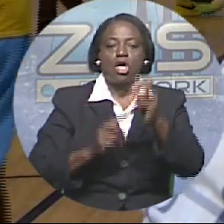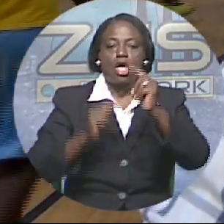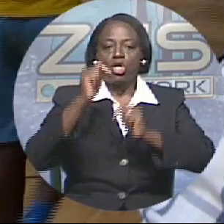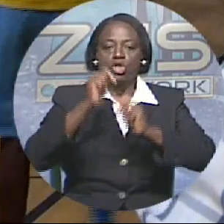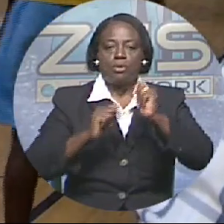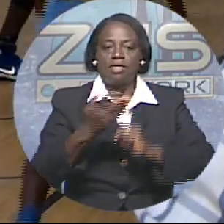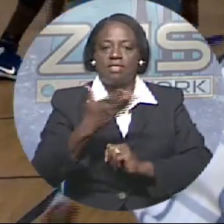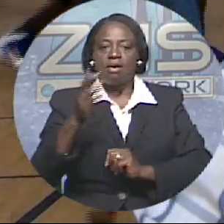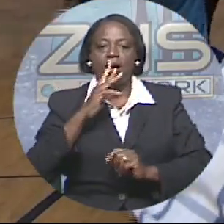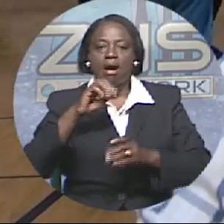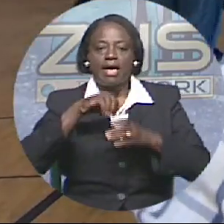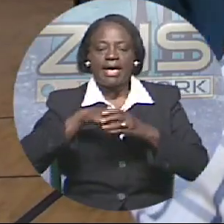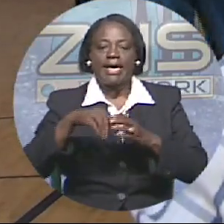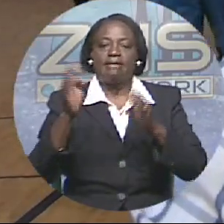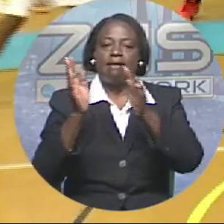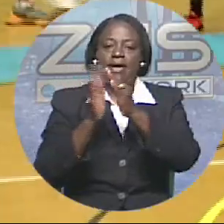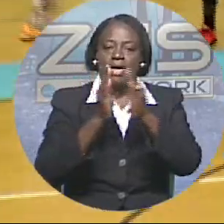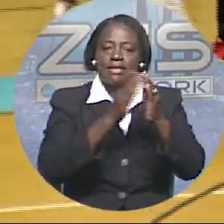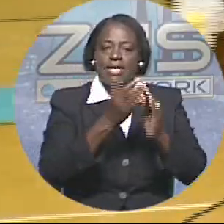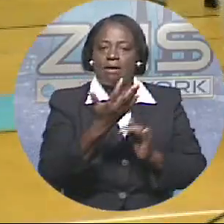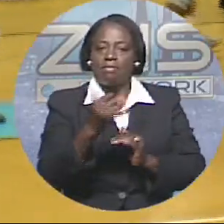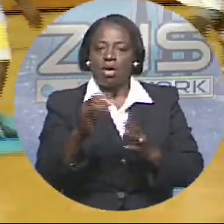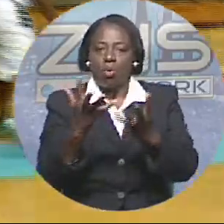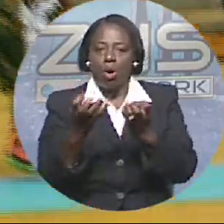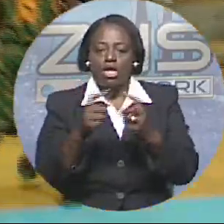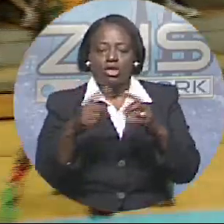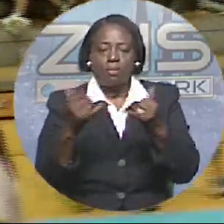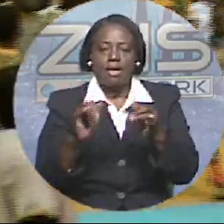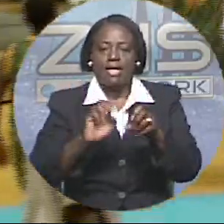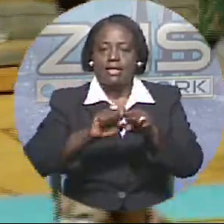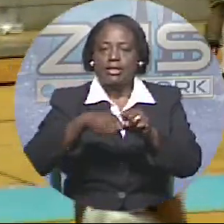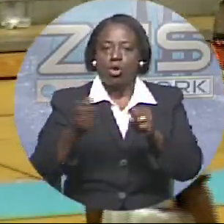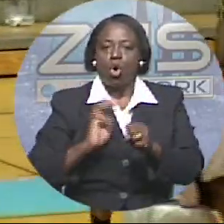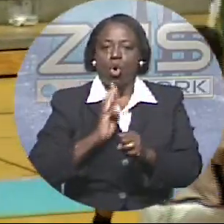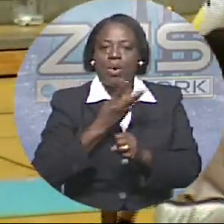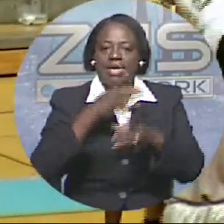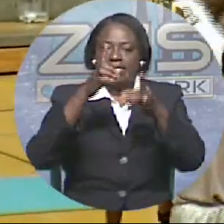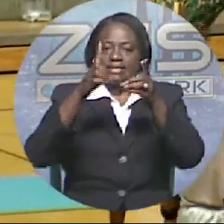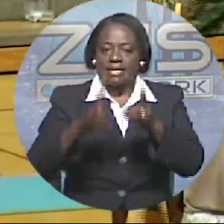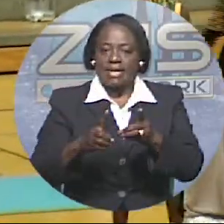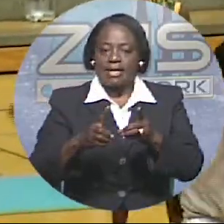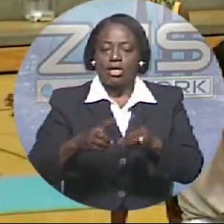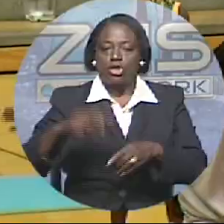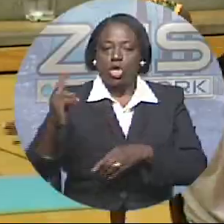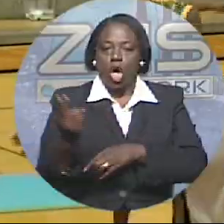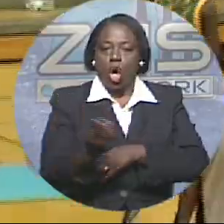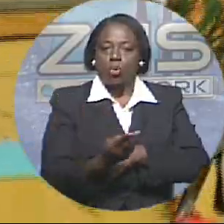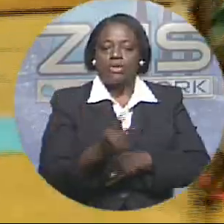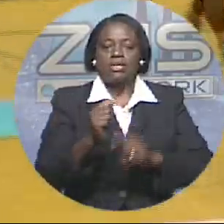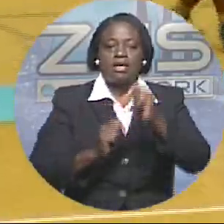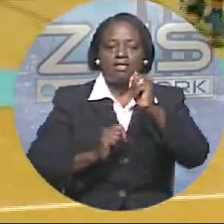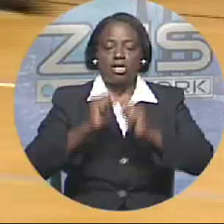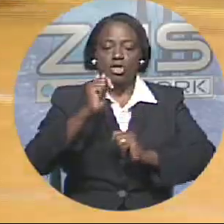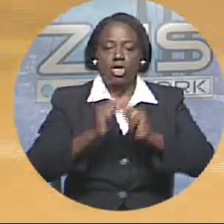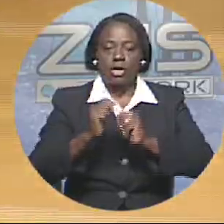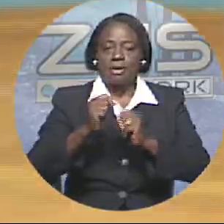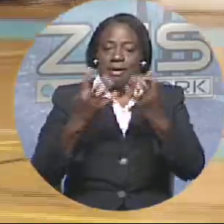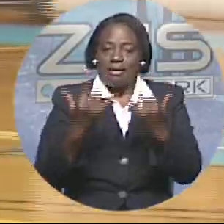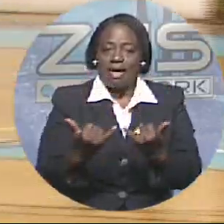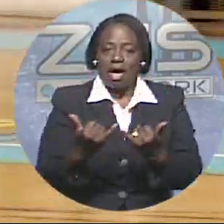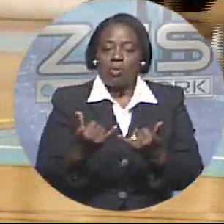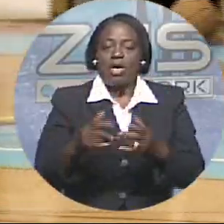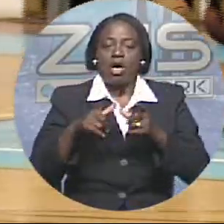town. So they wanted to play, so we decided to host this tournament. In our association right now, we are running seven